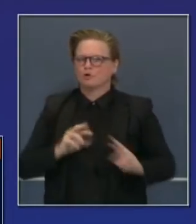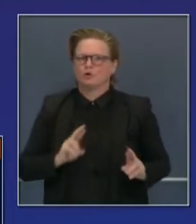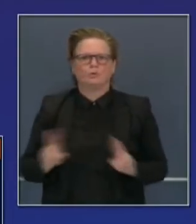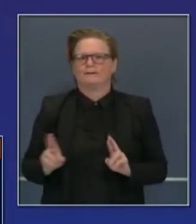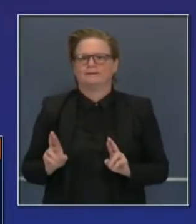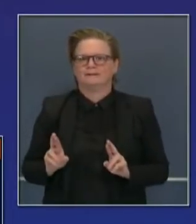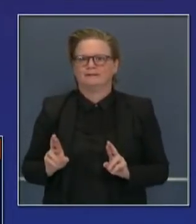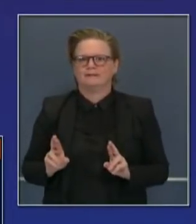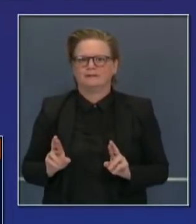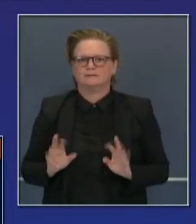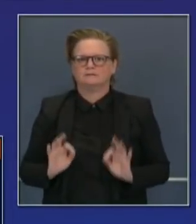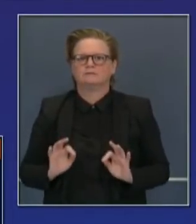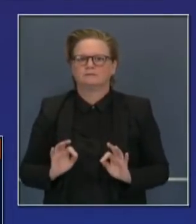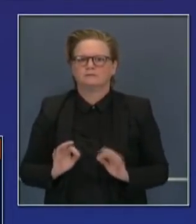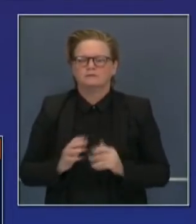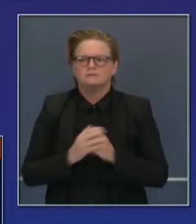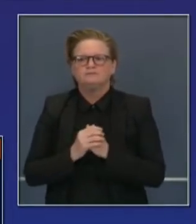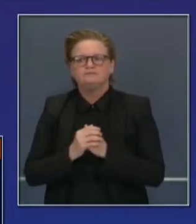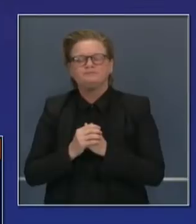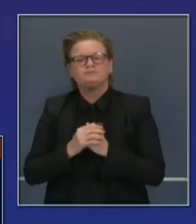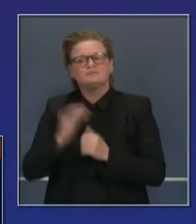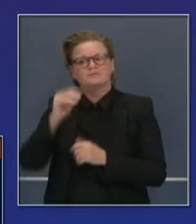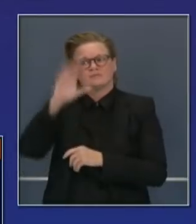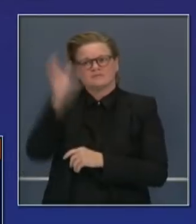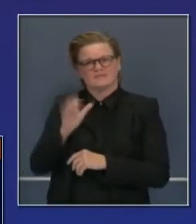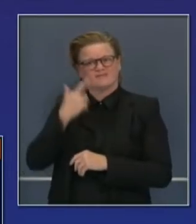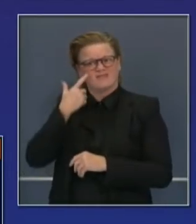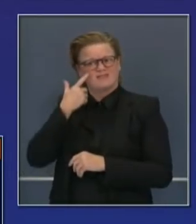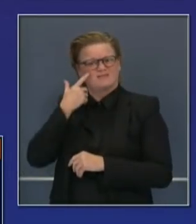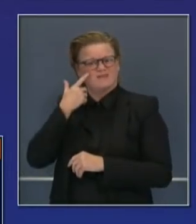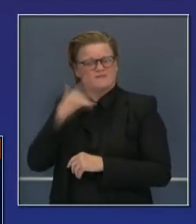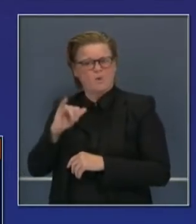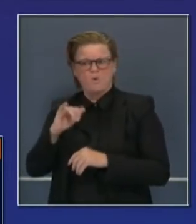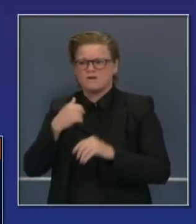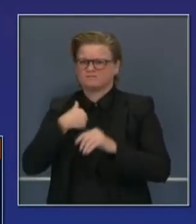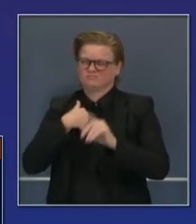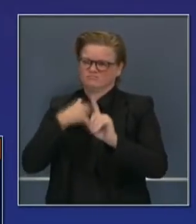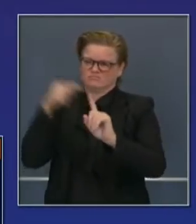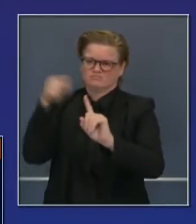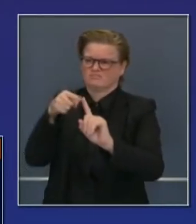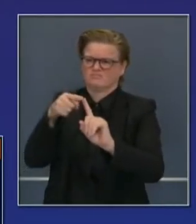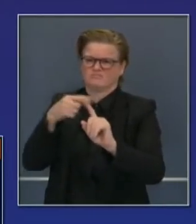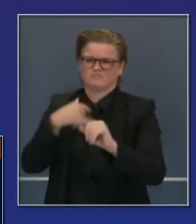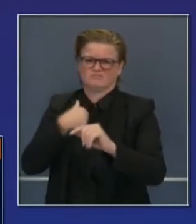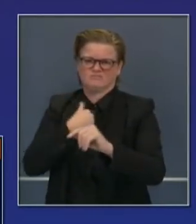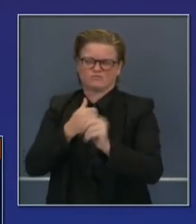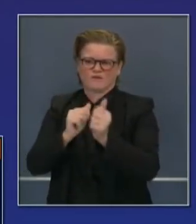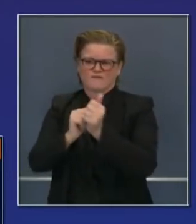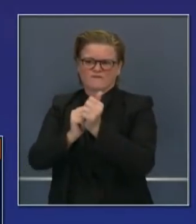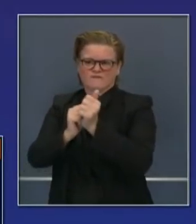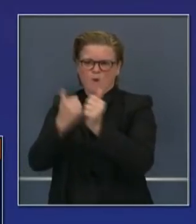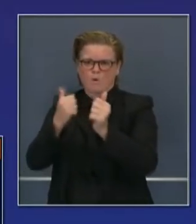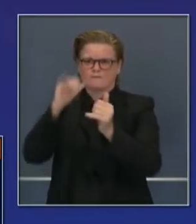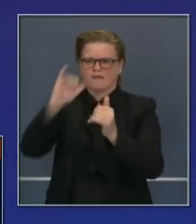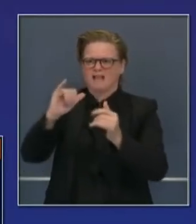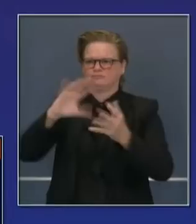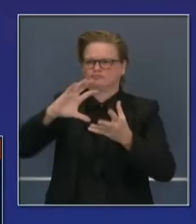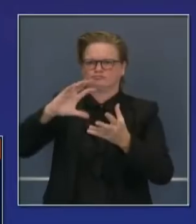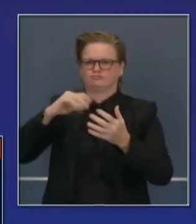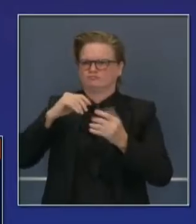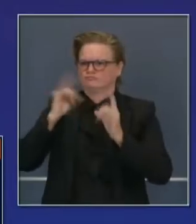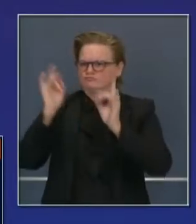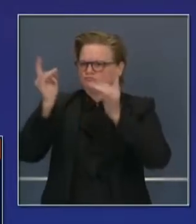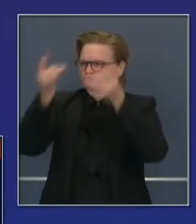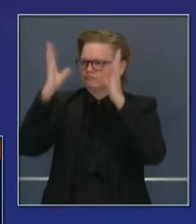surge, which again, California was able to avoid. You were able to avoid because of your astounding work. 40 million of you